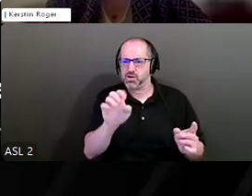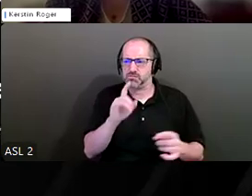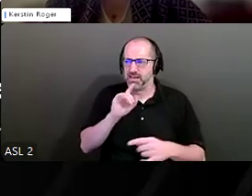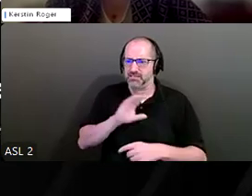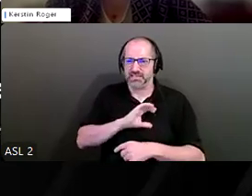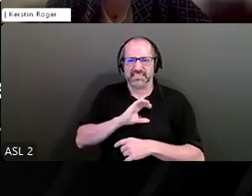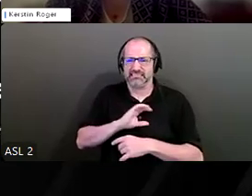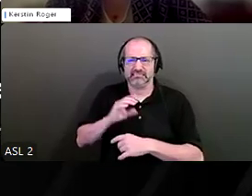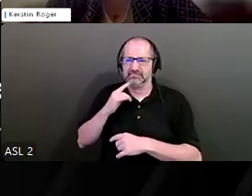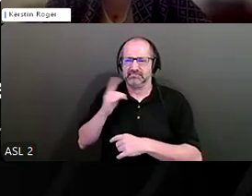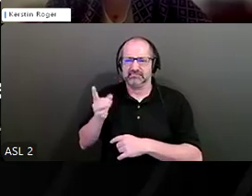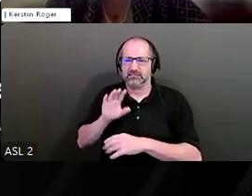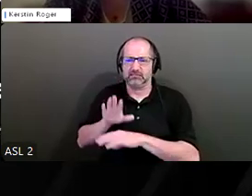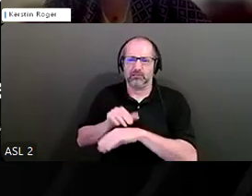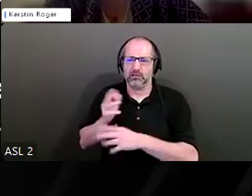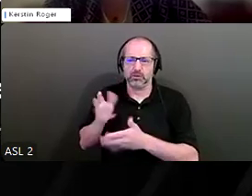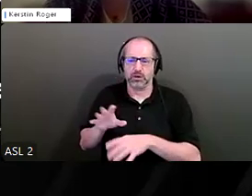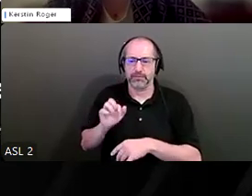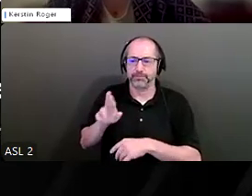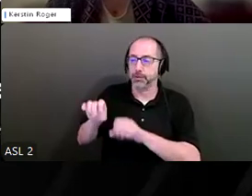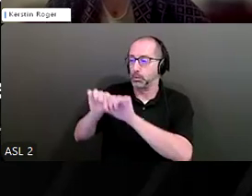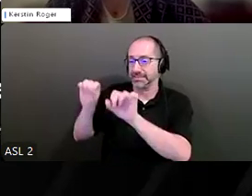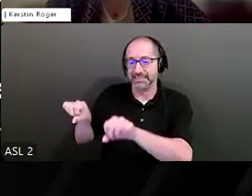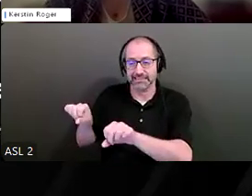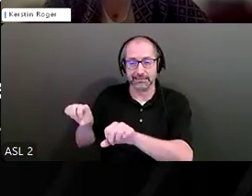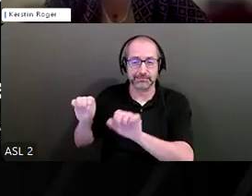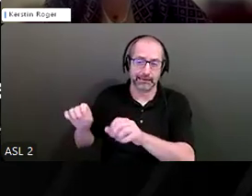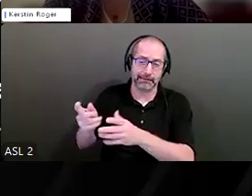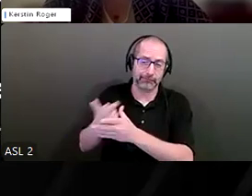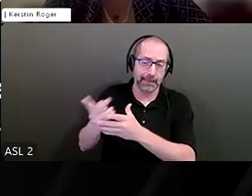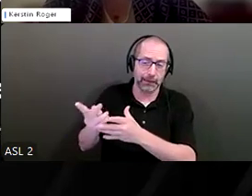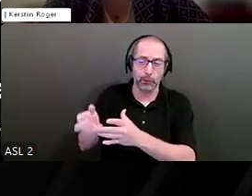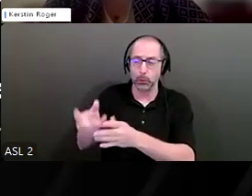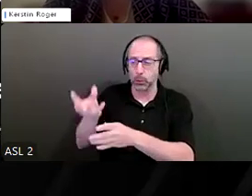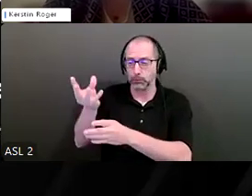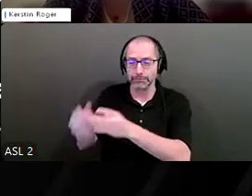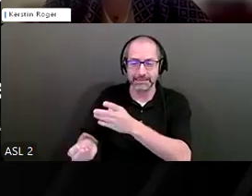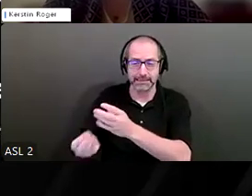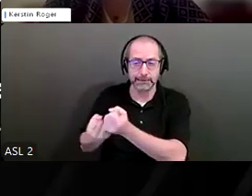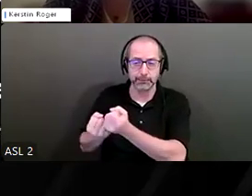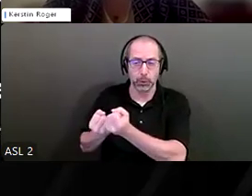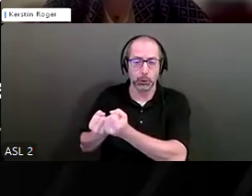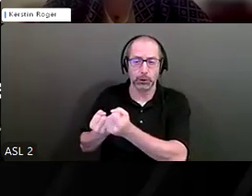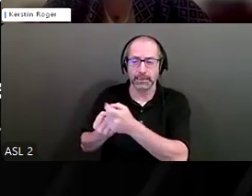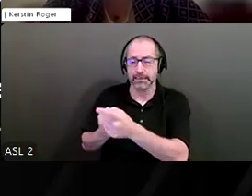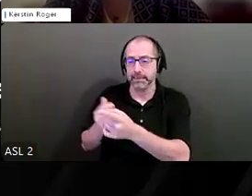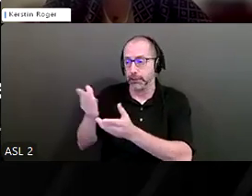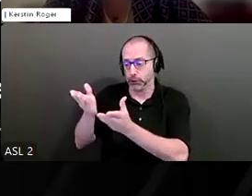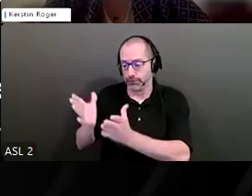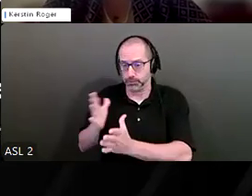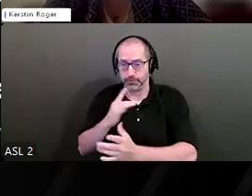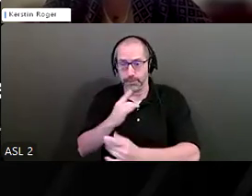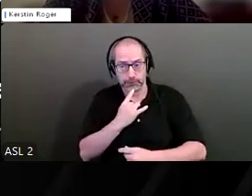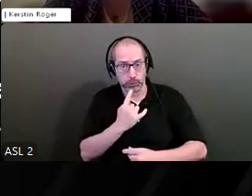or maybe not failures, but gaps in the system. Service providers have told us that mandatory reporting doesn't